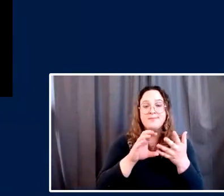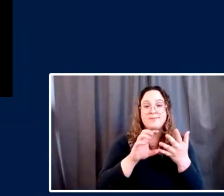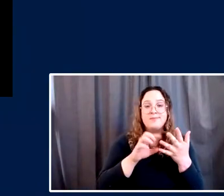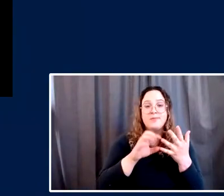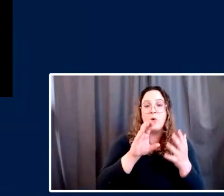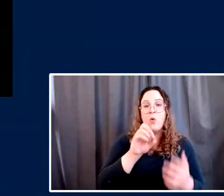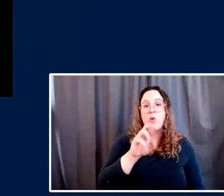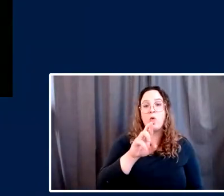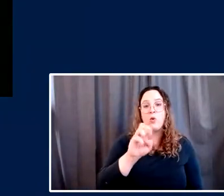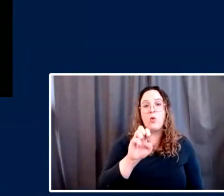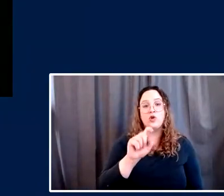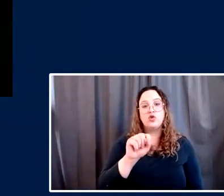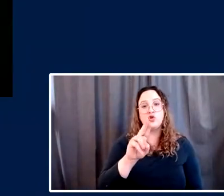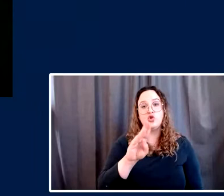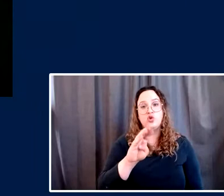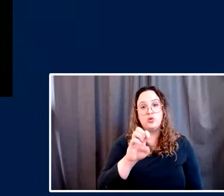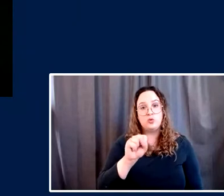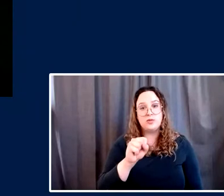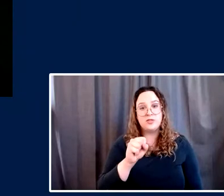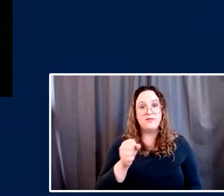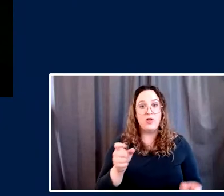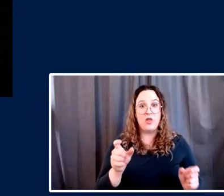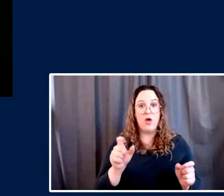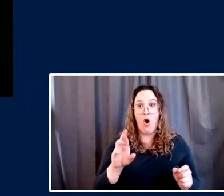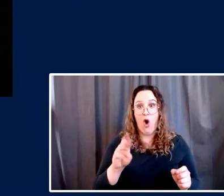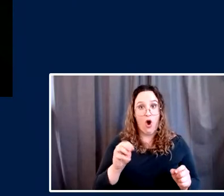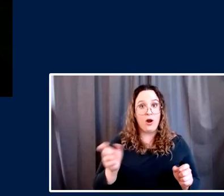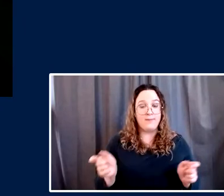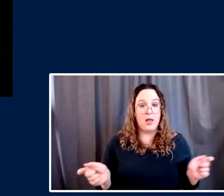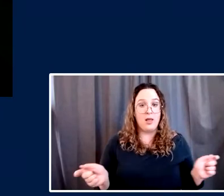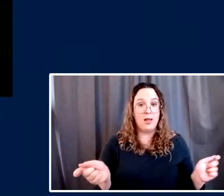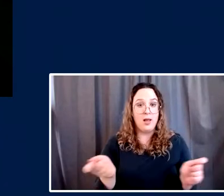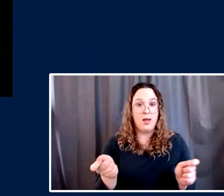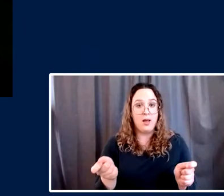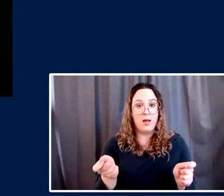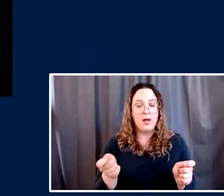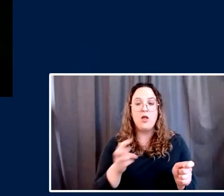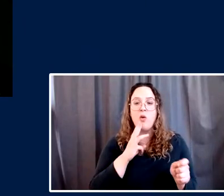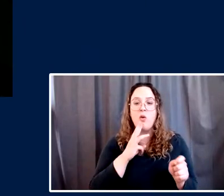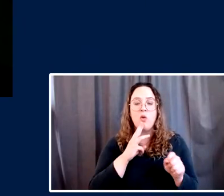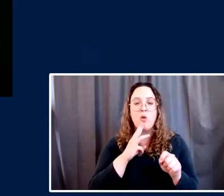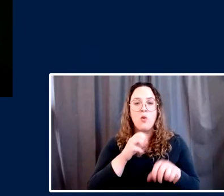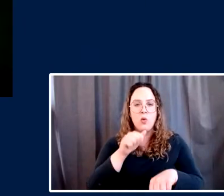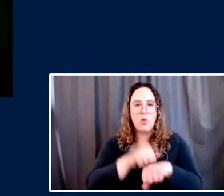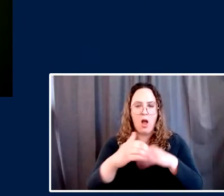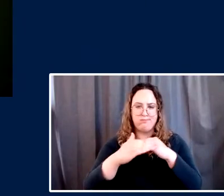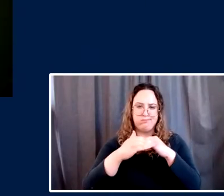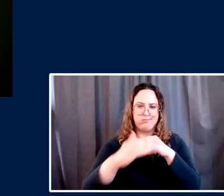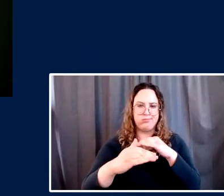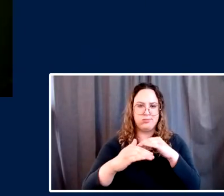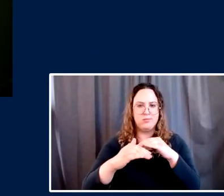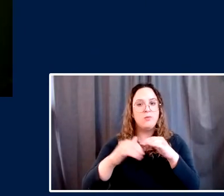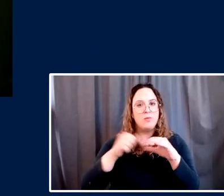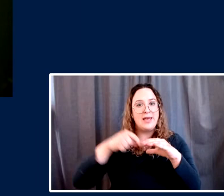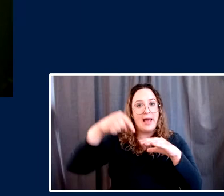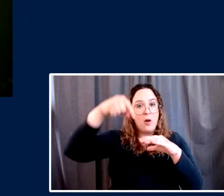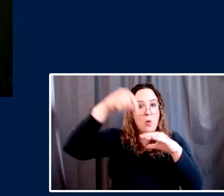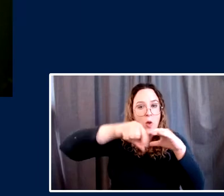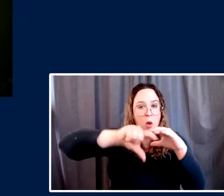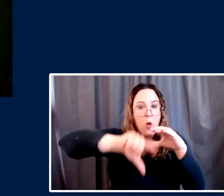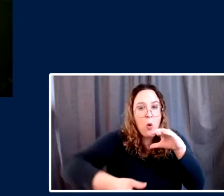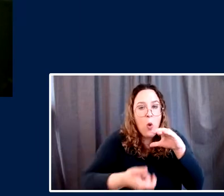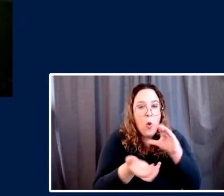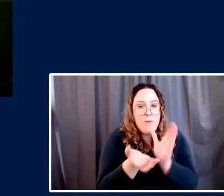with the manipulator arm to reach out and actually push down into the sediment and give us a nice sample of that sediment or that mud that we can